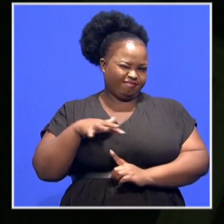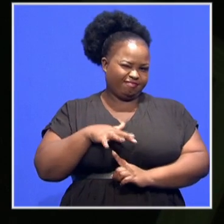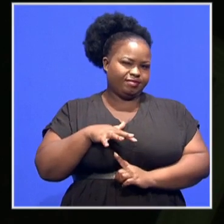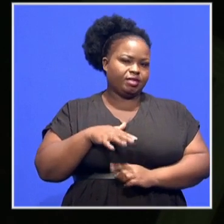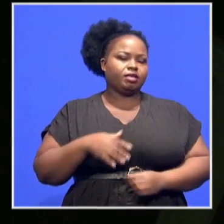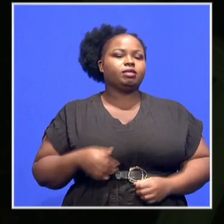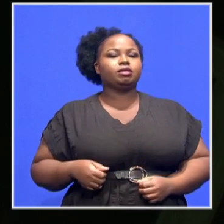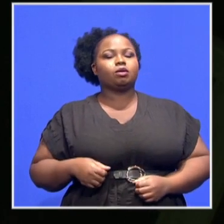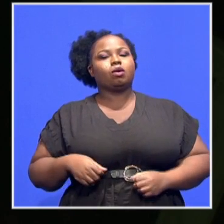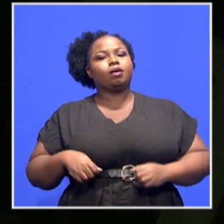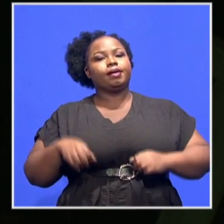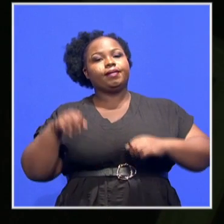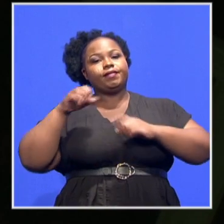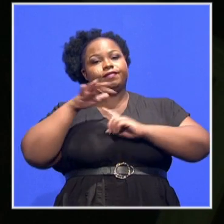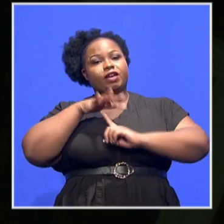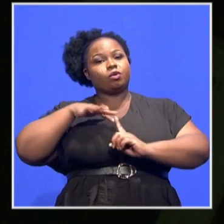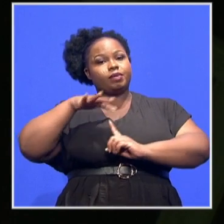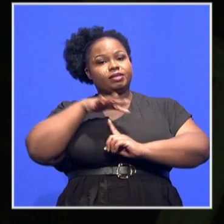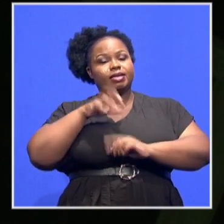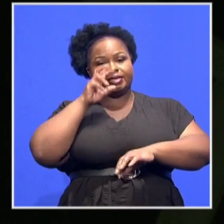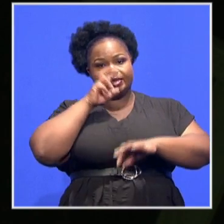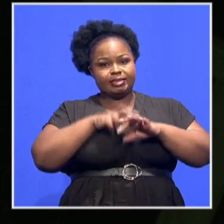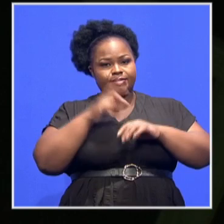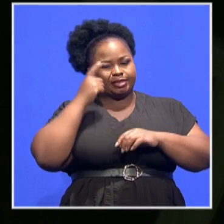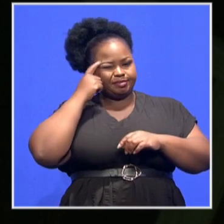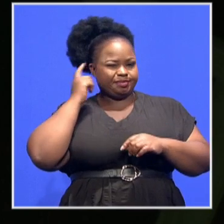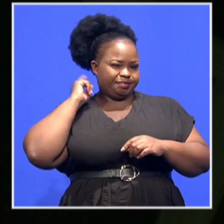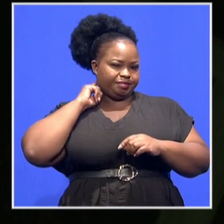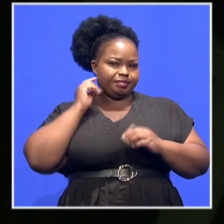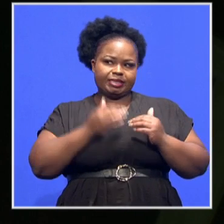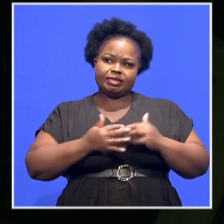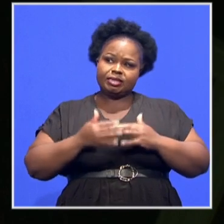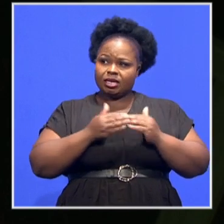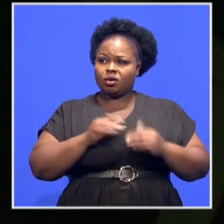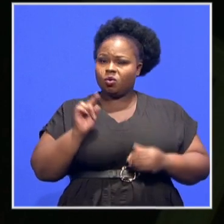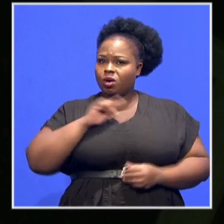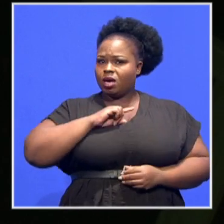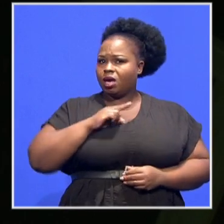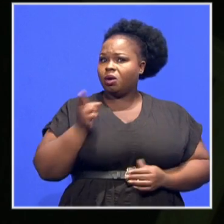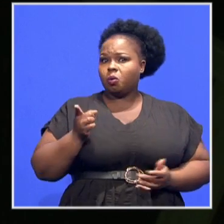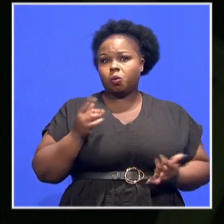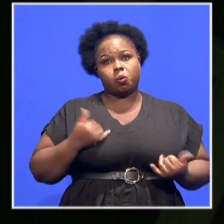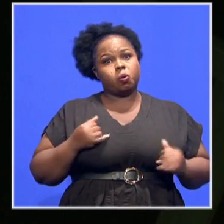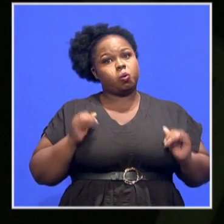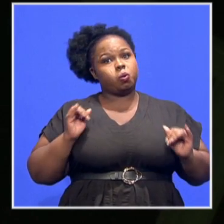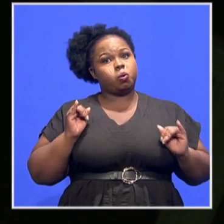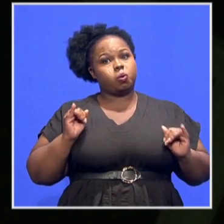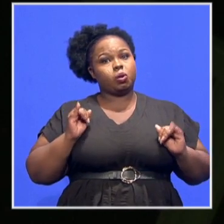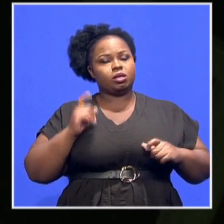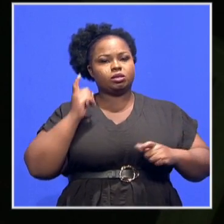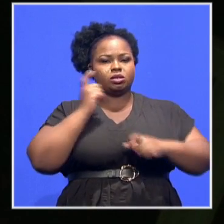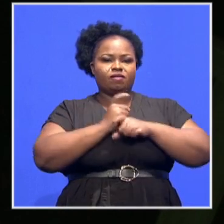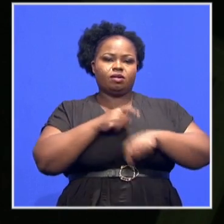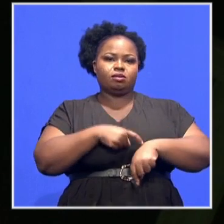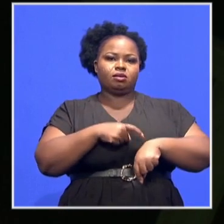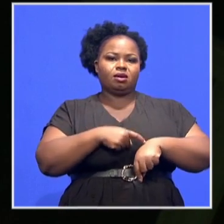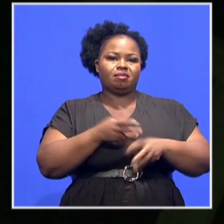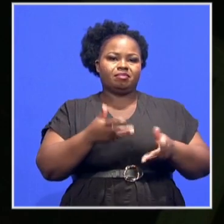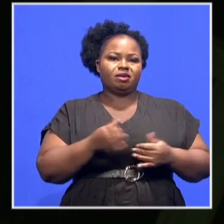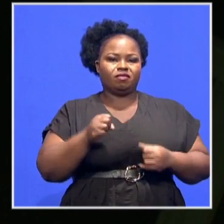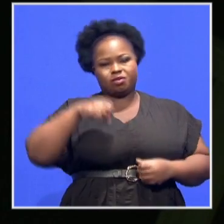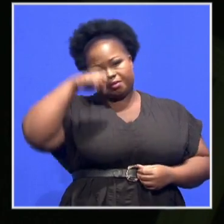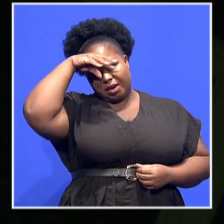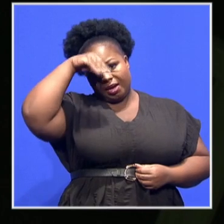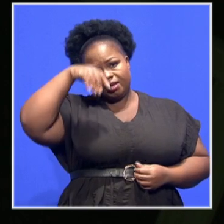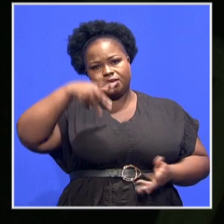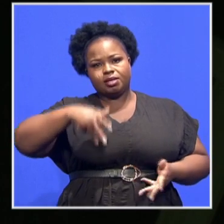needs are also taken care of. This is a challenging time for mining, both in South Africa and across